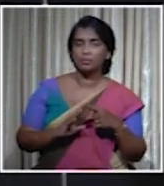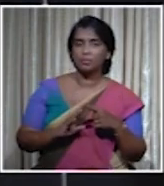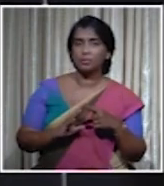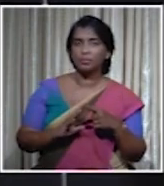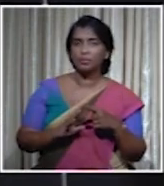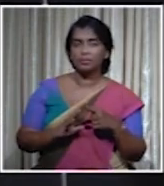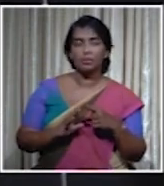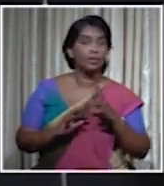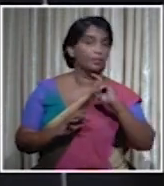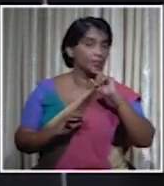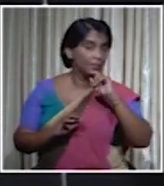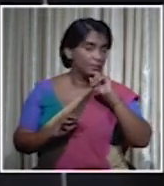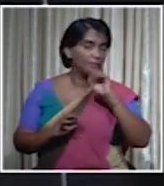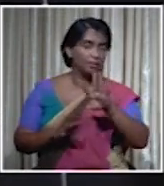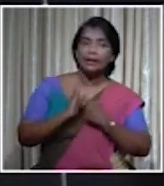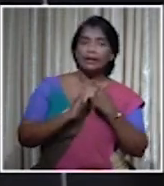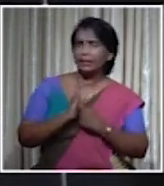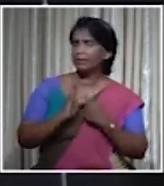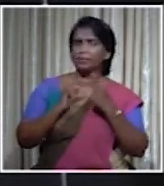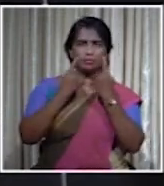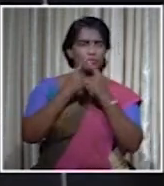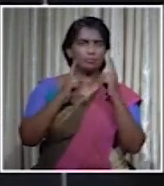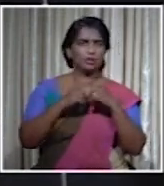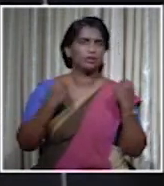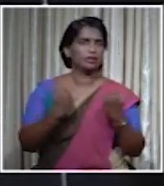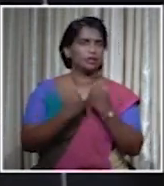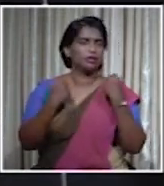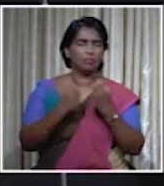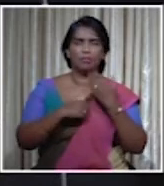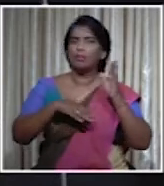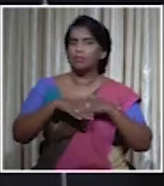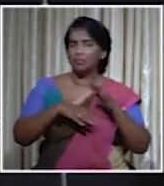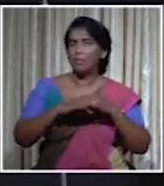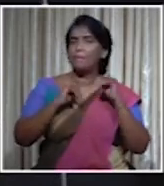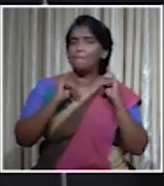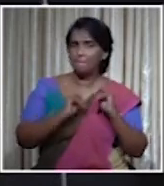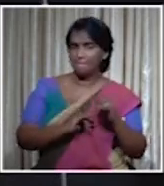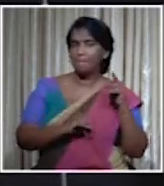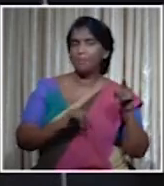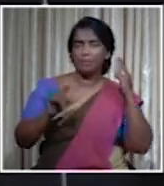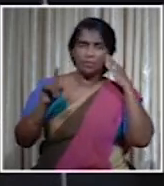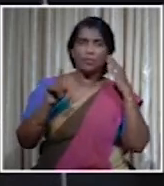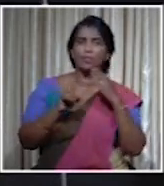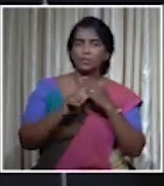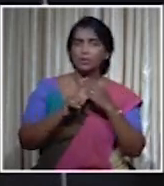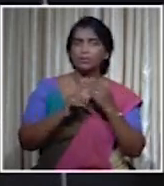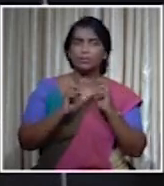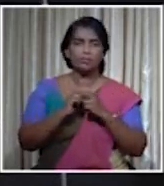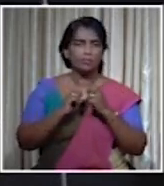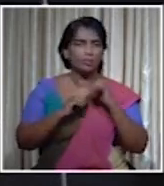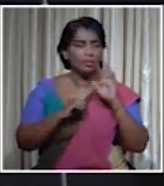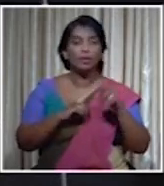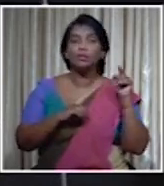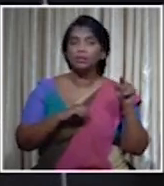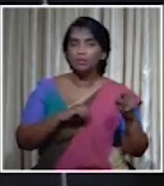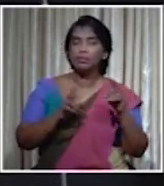criminal justice system is facing many challenges. Now, not only that those people who are chairing such commissions have been